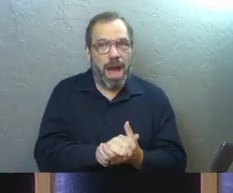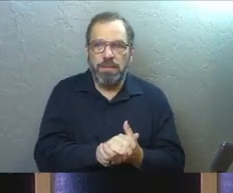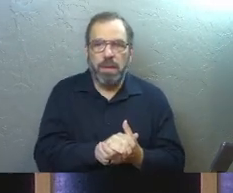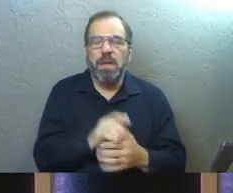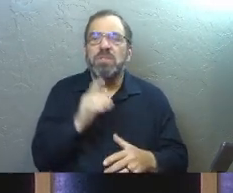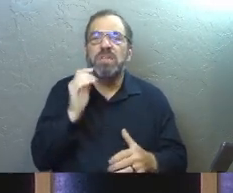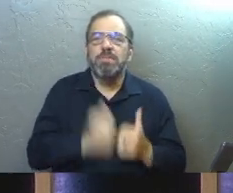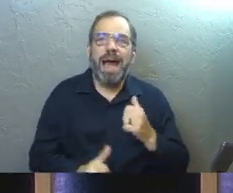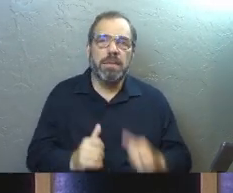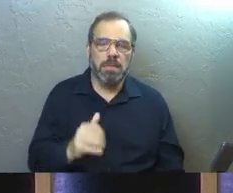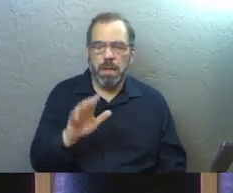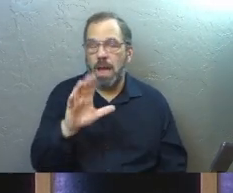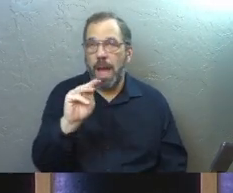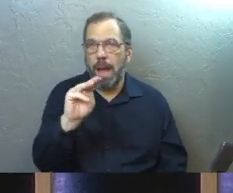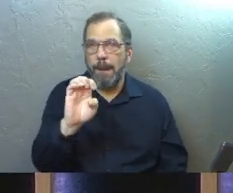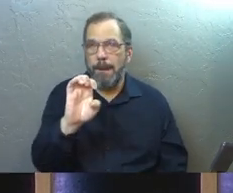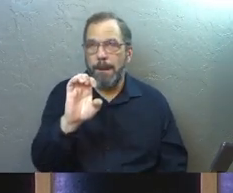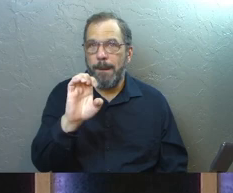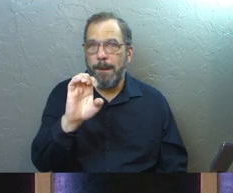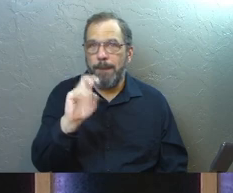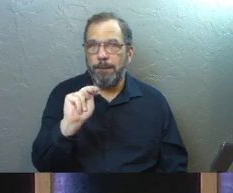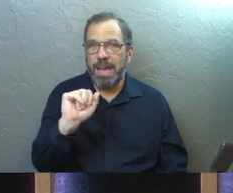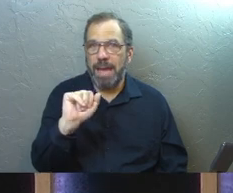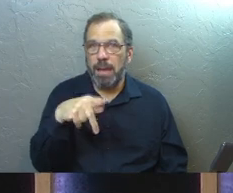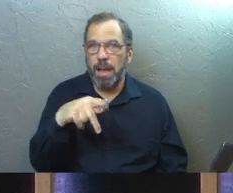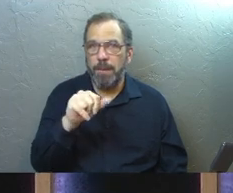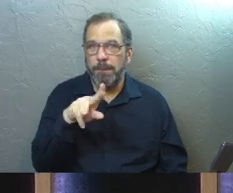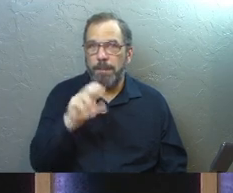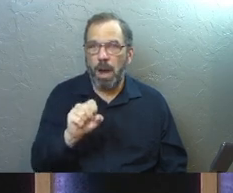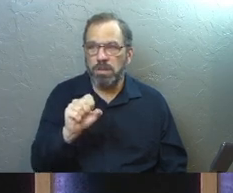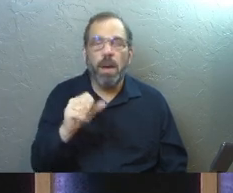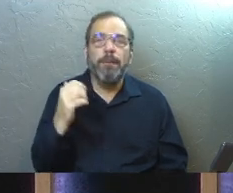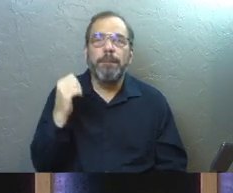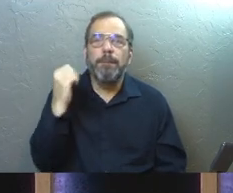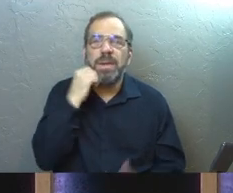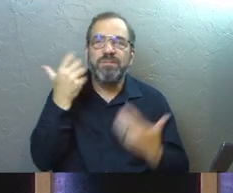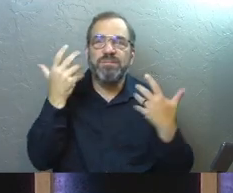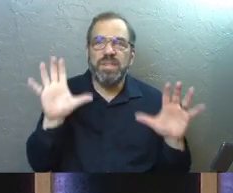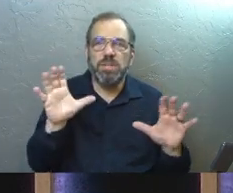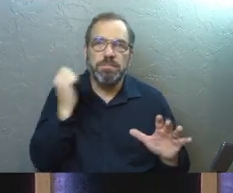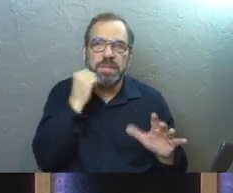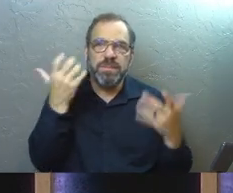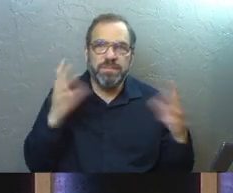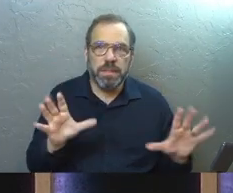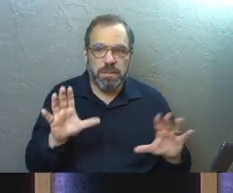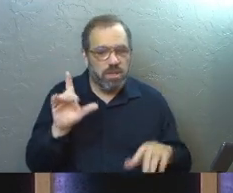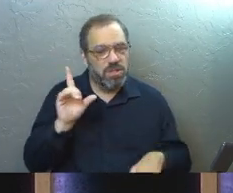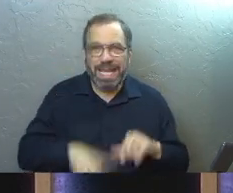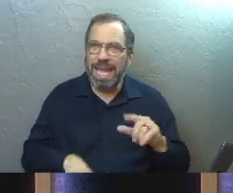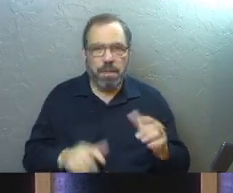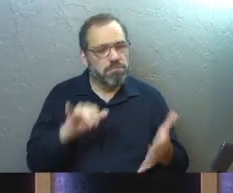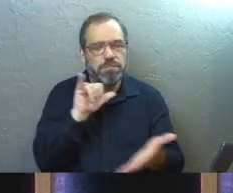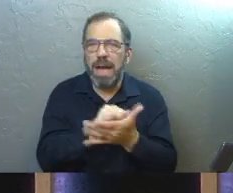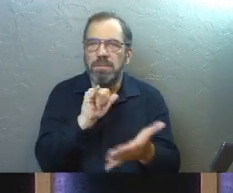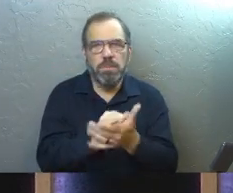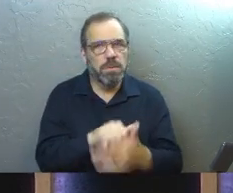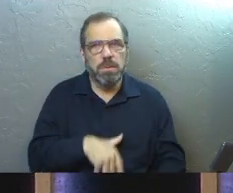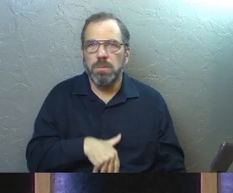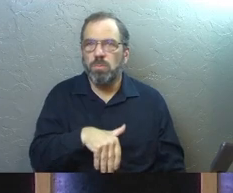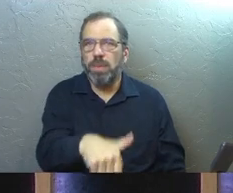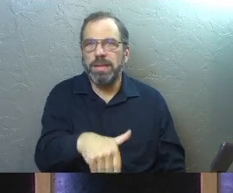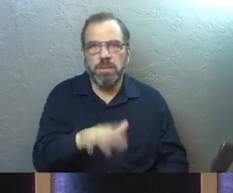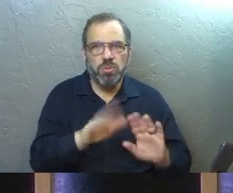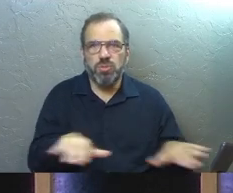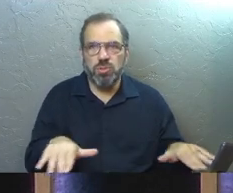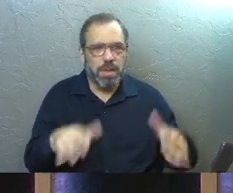past menopause here. She cannot, scientifically speaking, have children. And she's